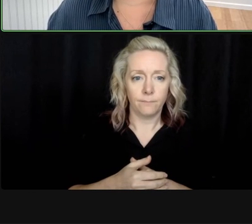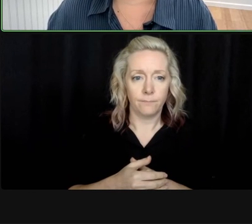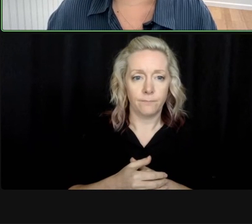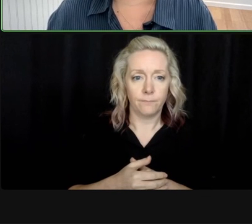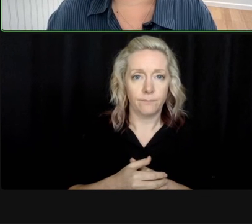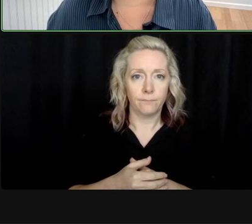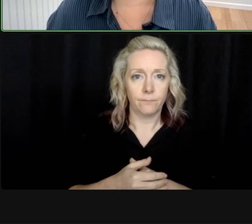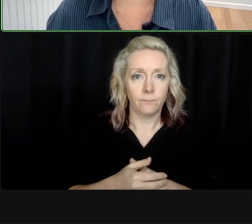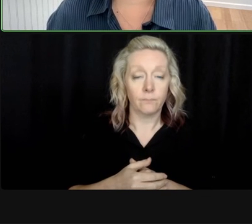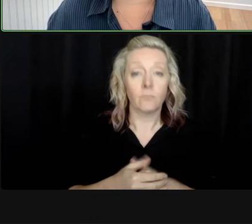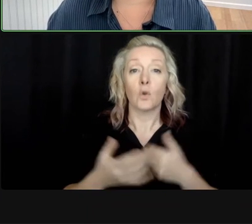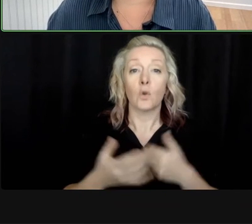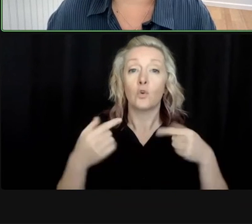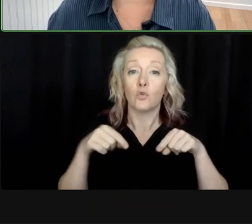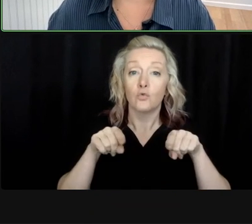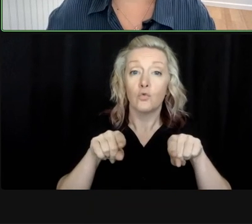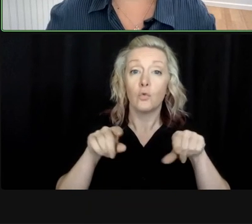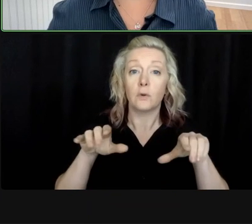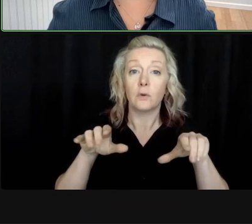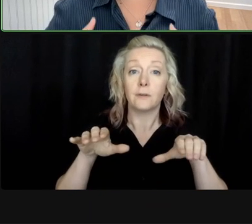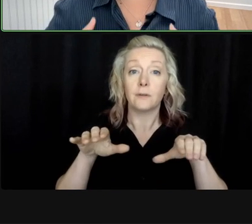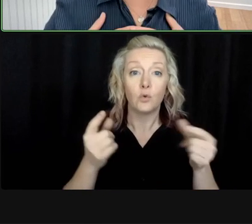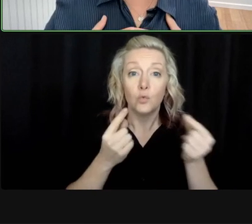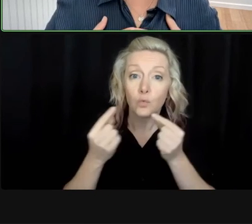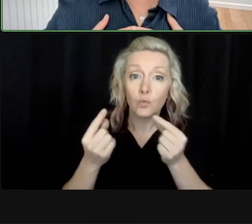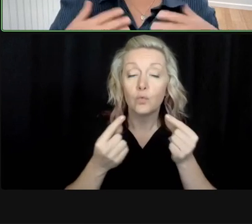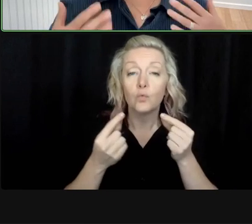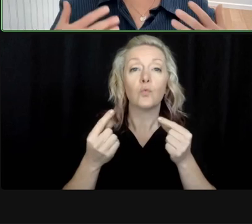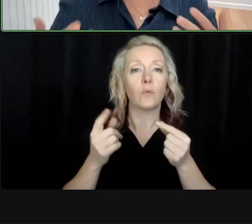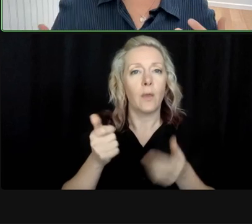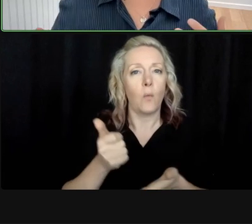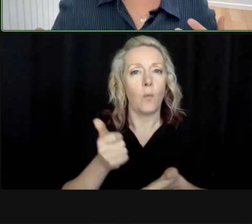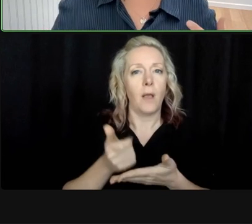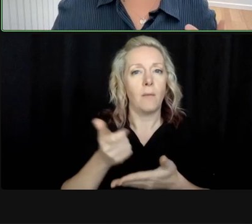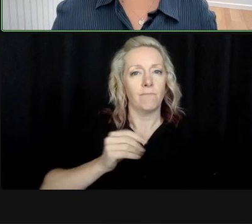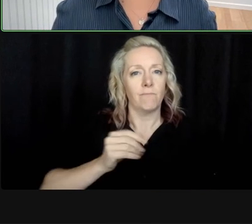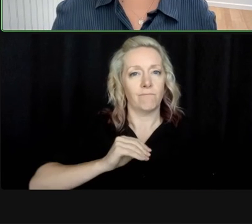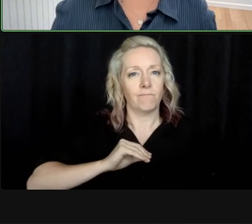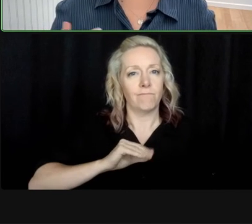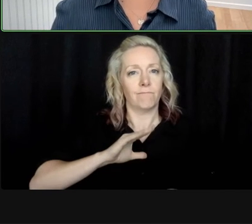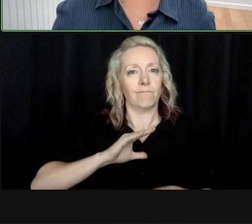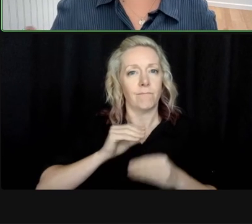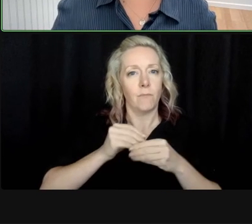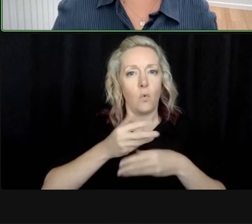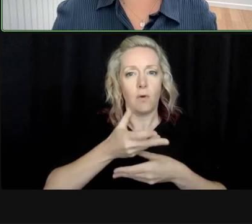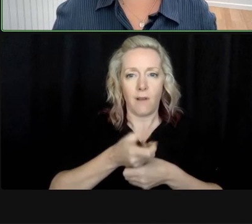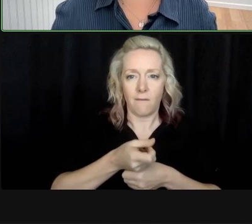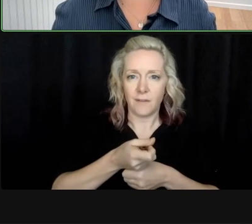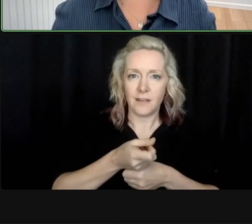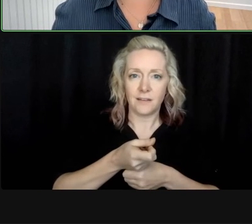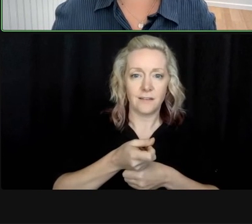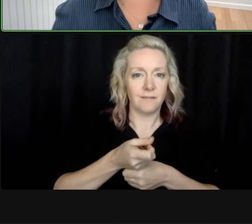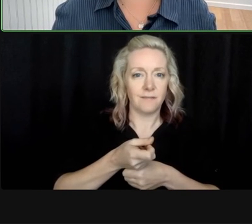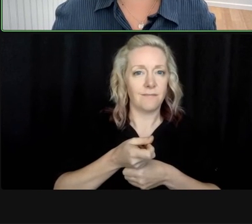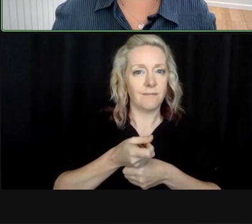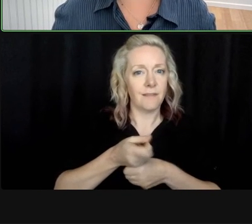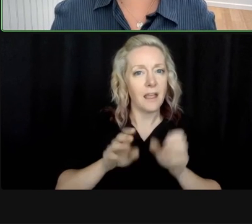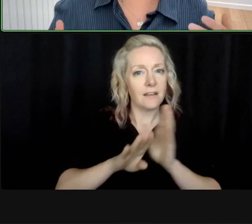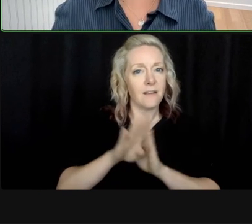Engaging together in joint activities and materials, all those things that are going to help them build their self-confidence, and so that they are then going to develop this